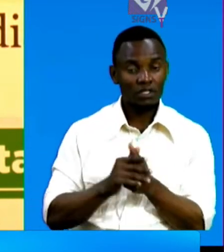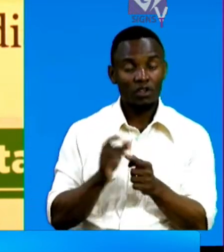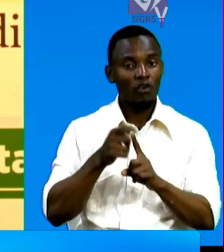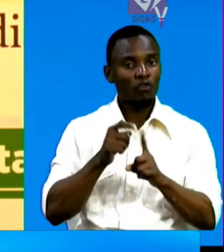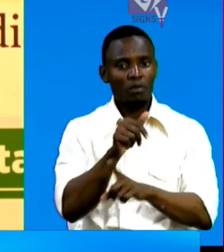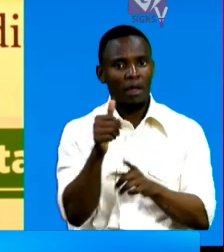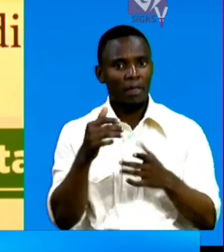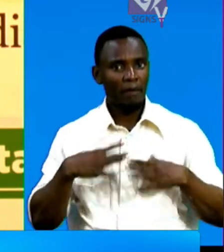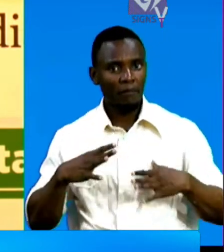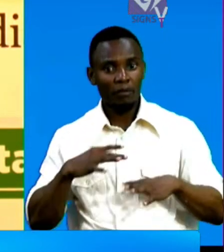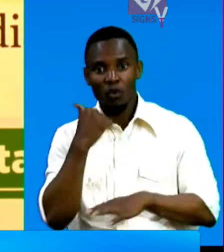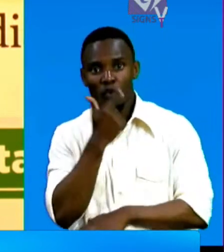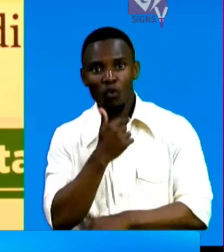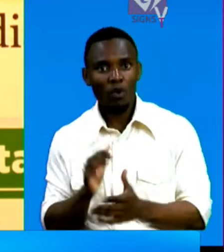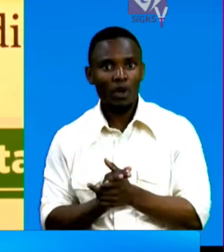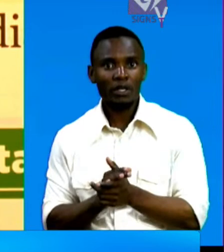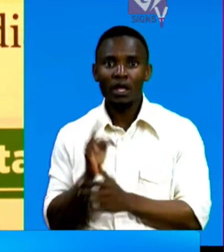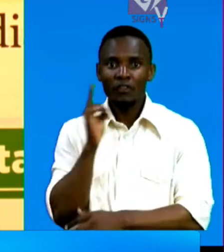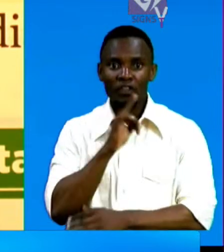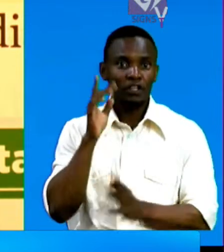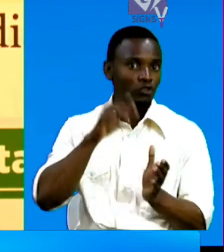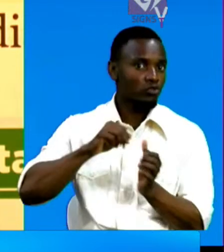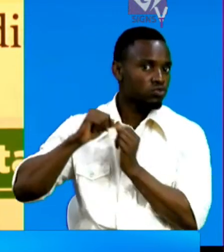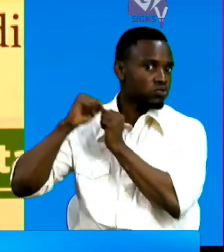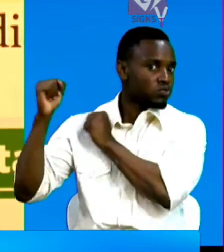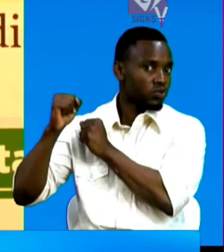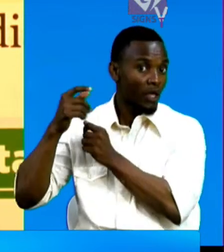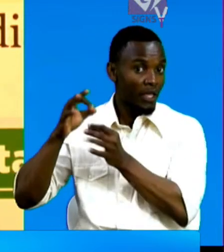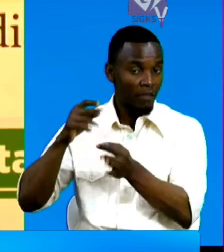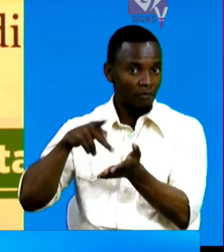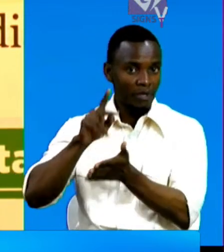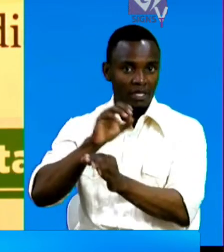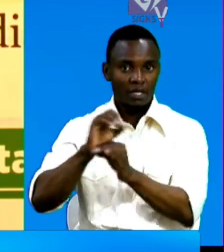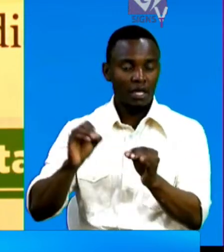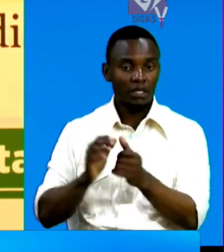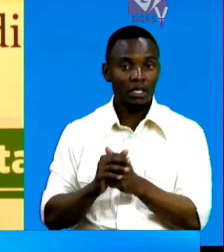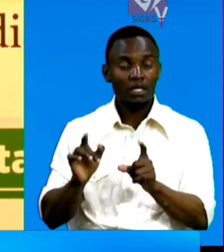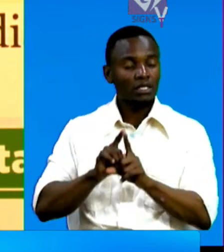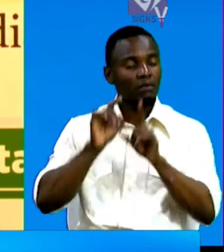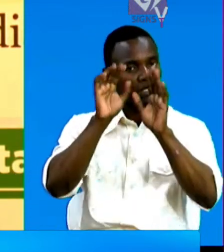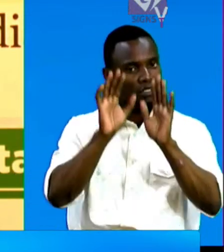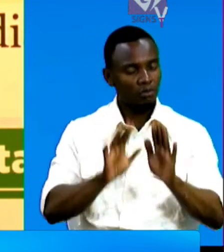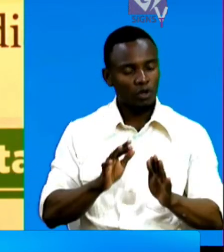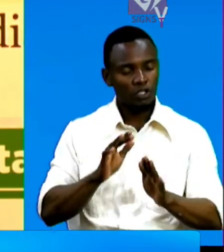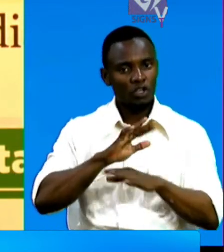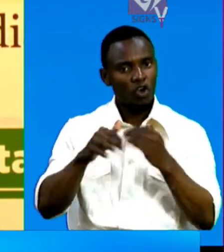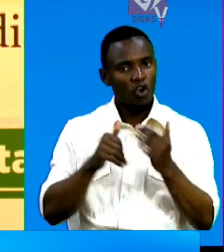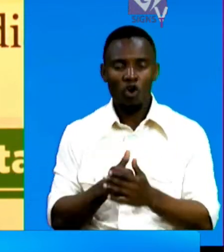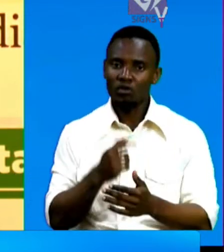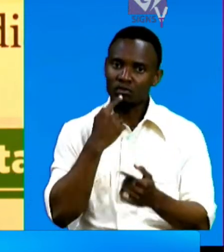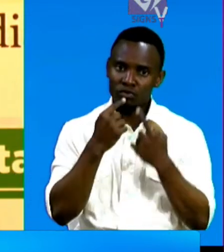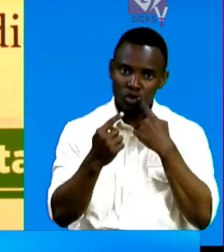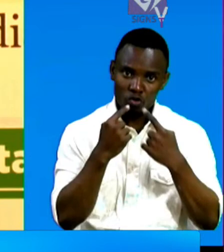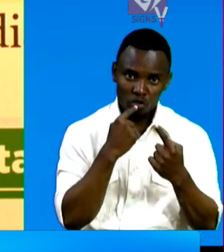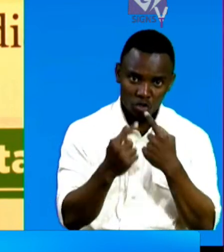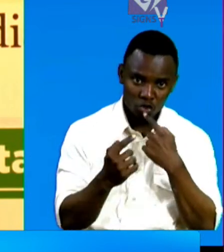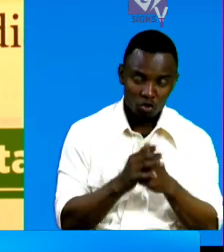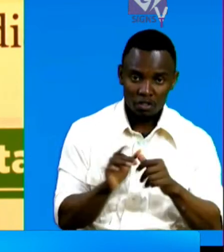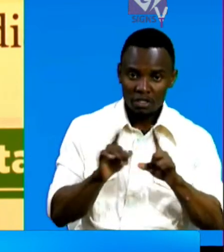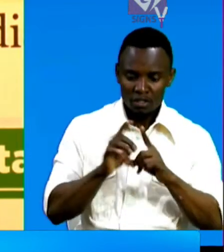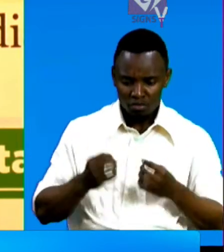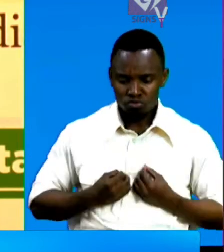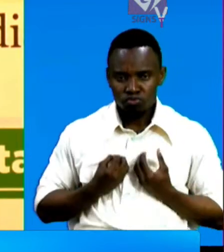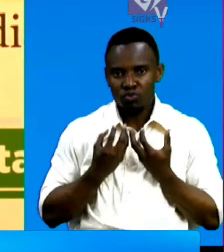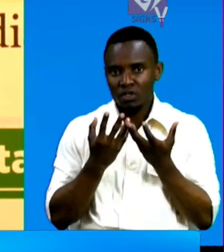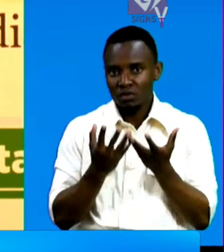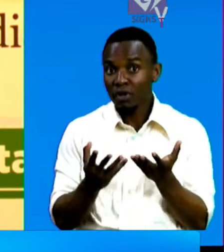paid by this Friday. It only means that the situation is there, and it's important that all of us speak out, and it's important that all of us express